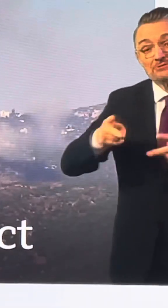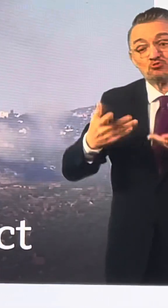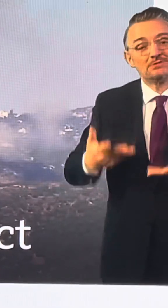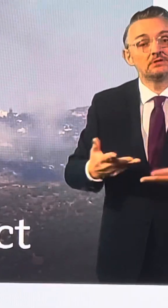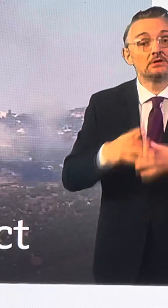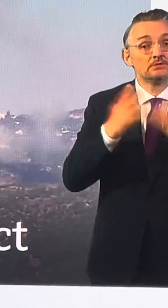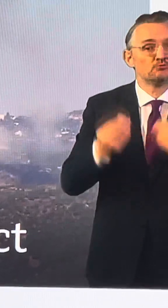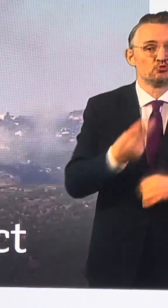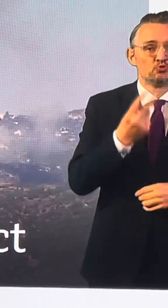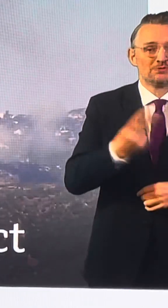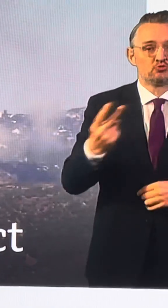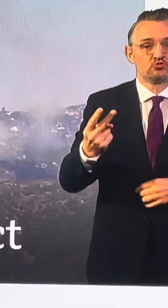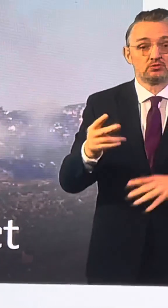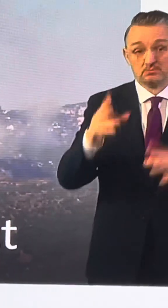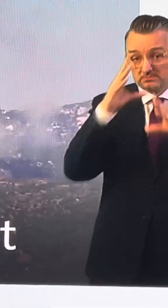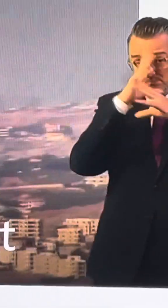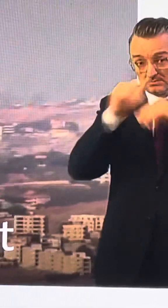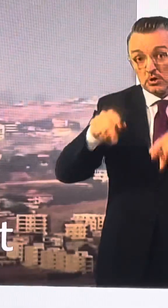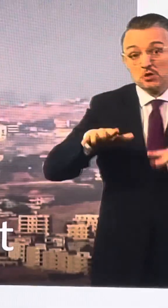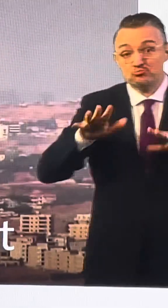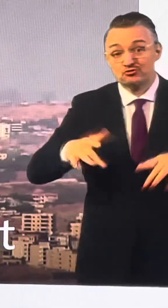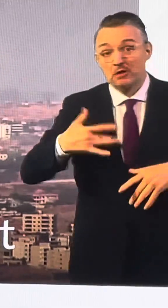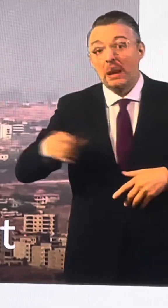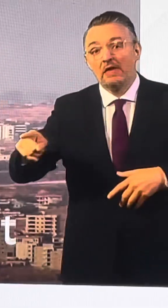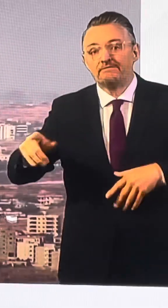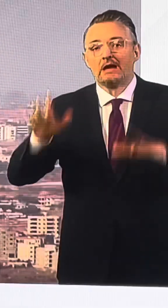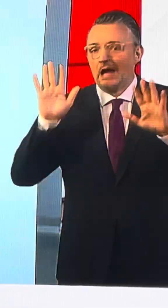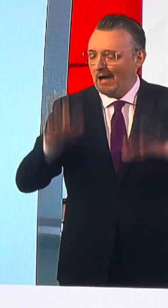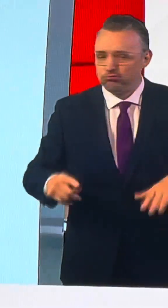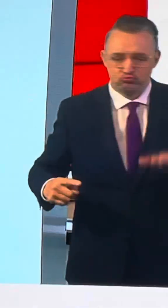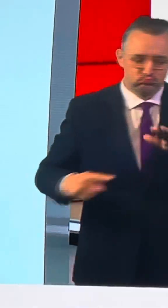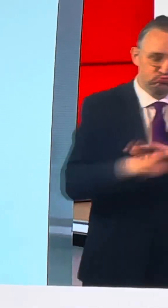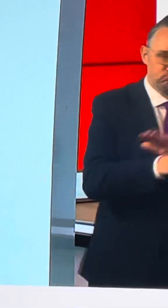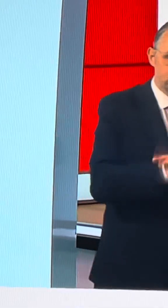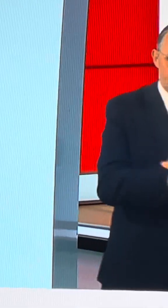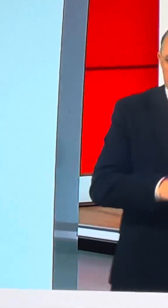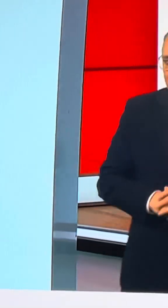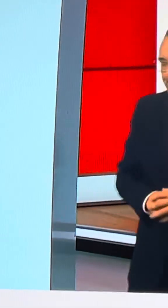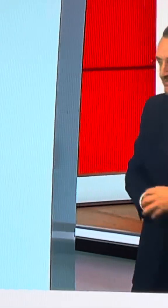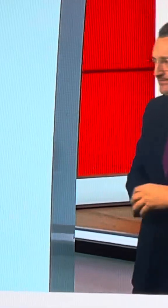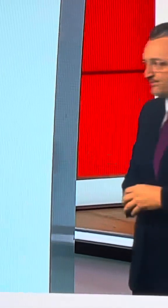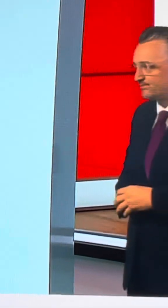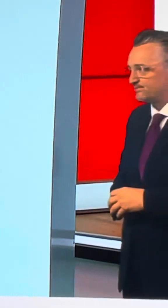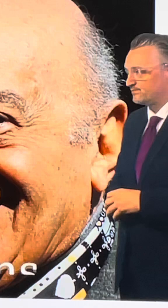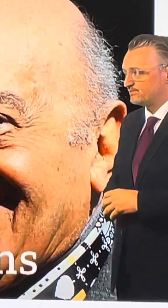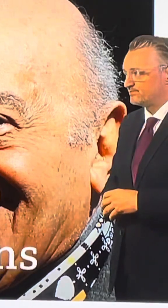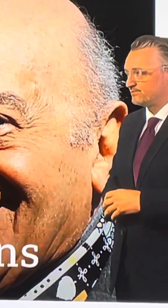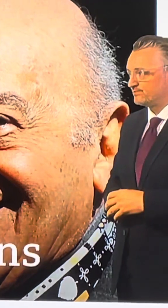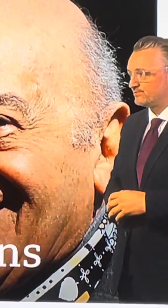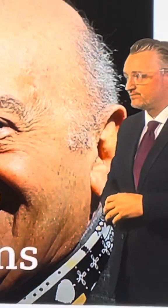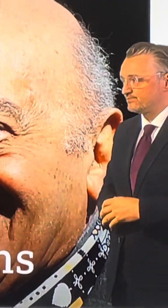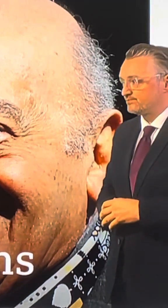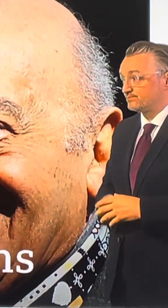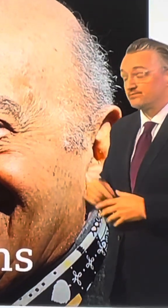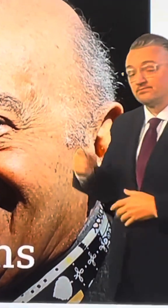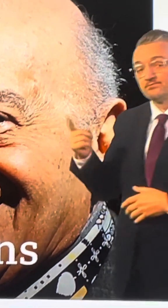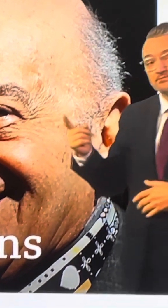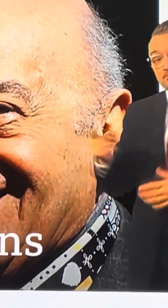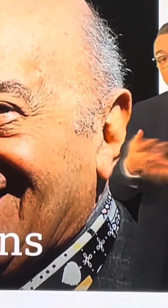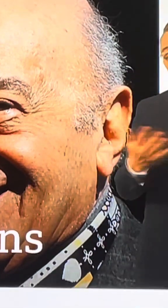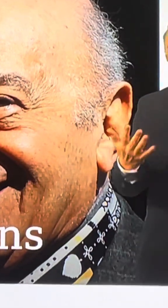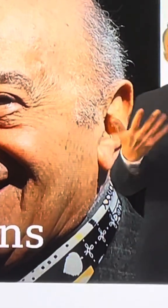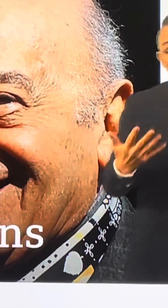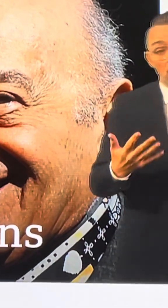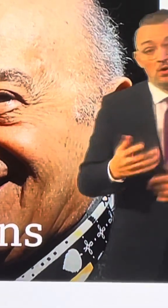today. British nationals are being urged to evacuate the region. Also in the programme, as the number of